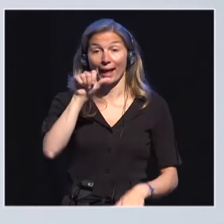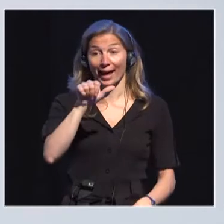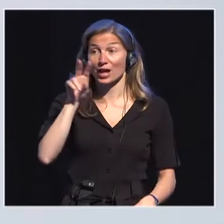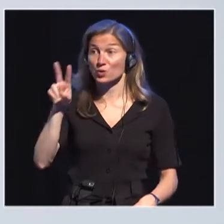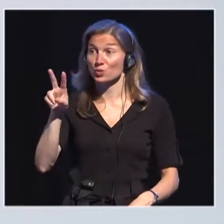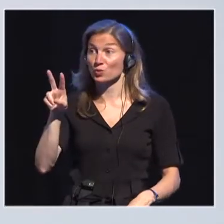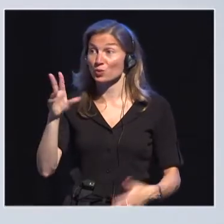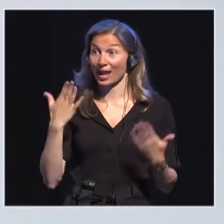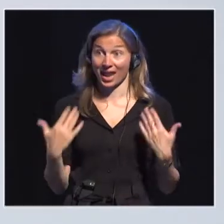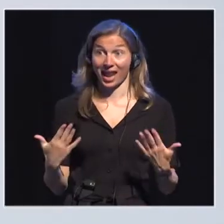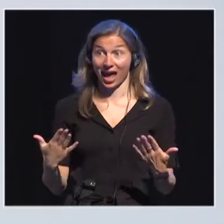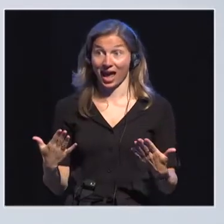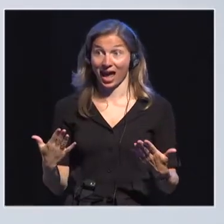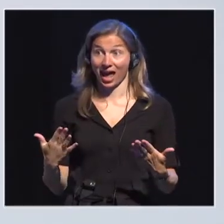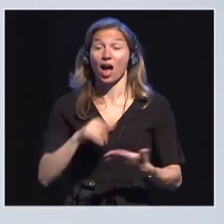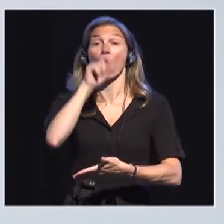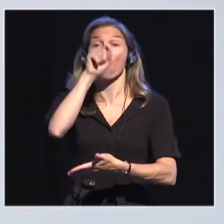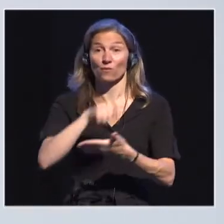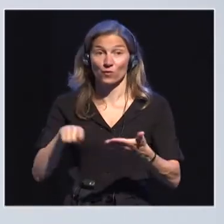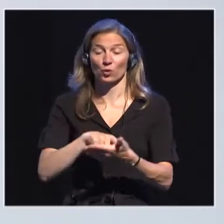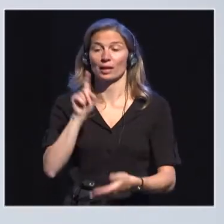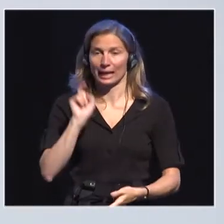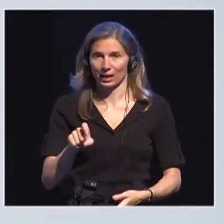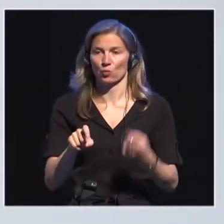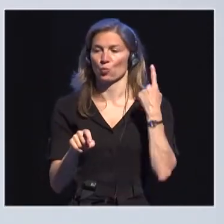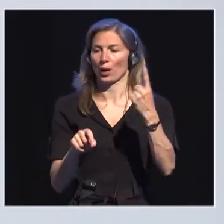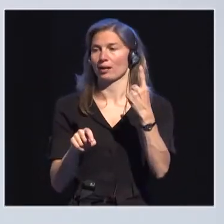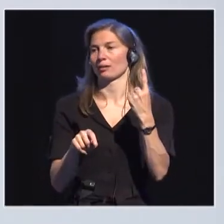ready? We're going to start voting now and click on 1.